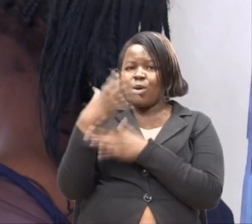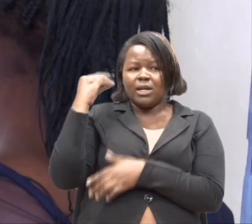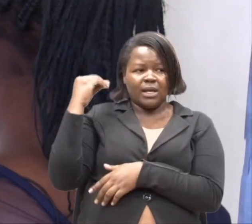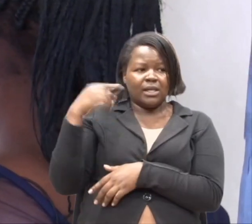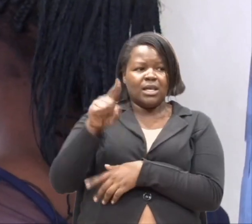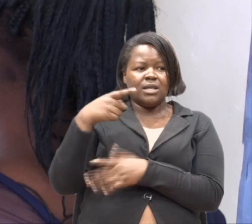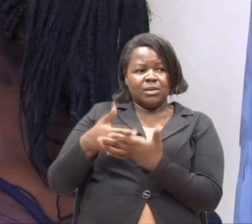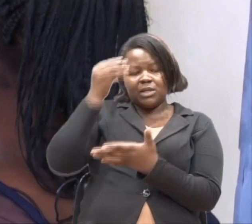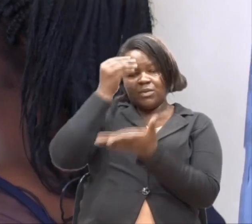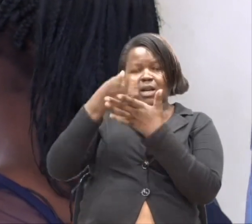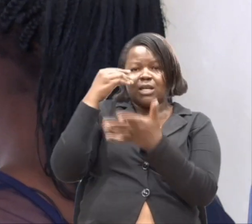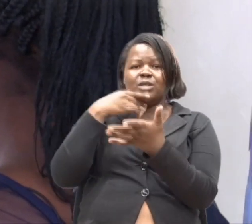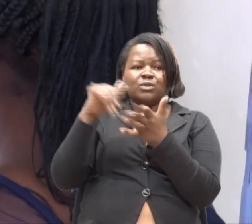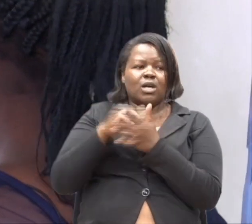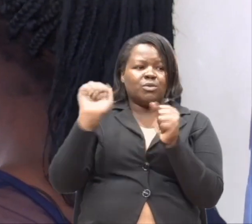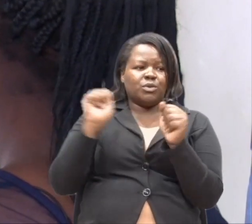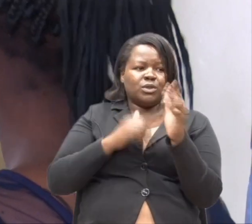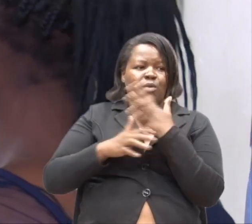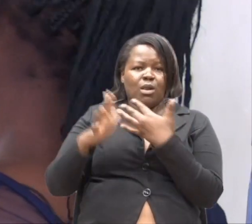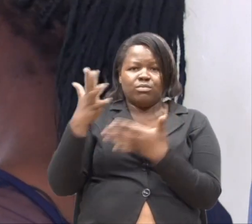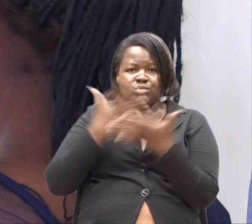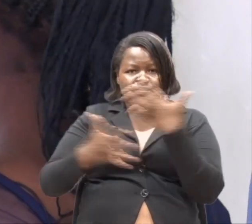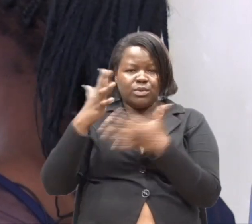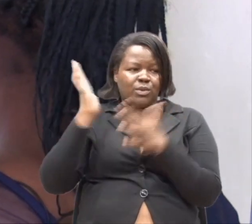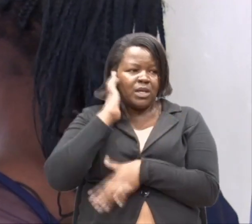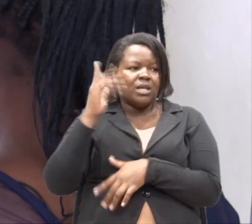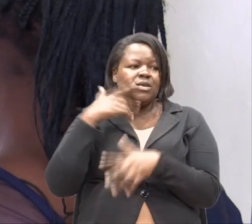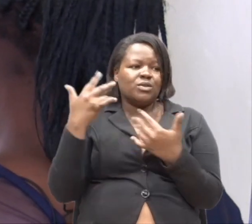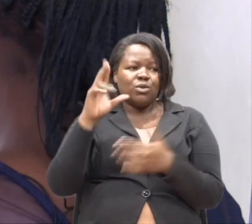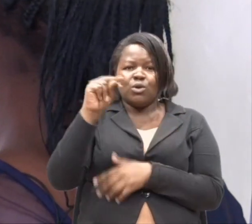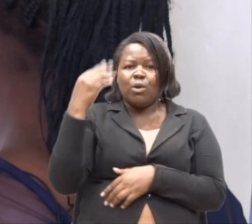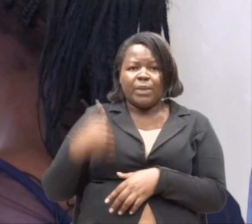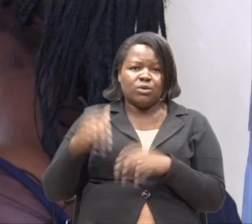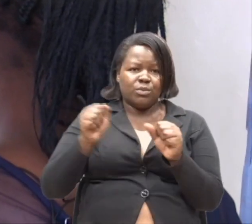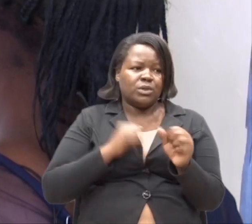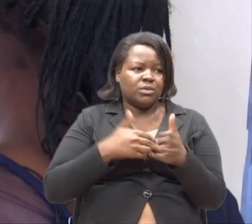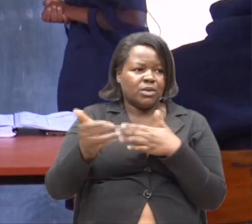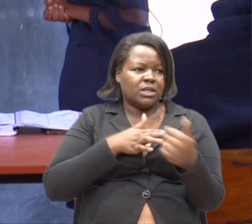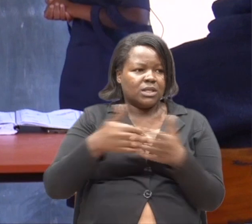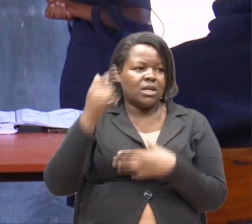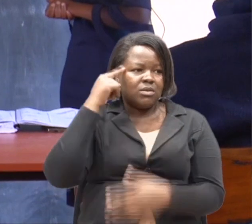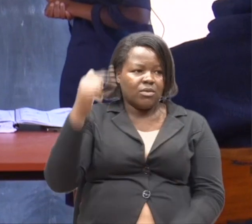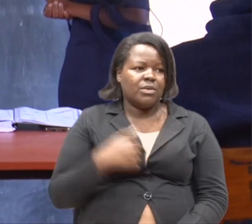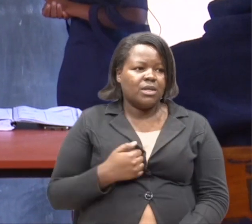Yeah. They're just learning so that they can relate to the deaf. Yeah, yeah, yeah. So no one can sign around for me.